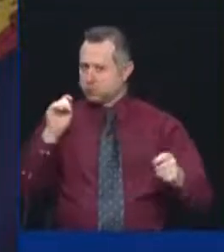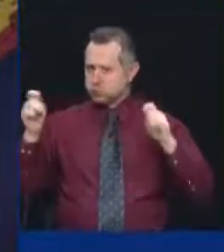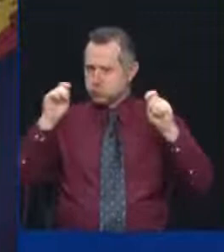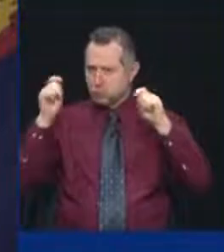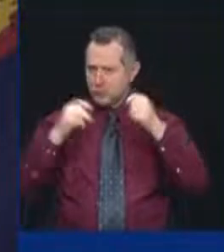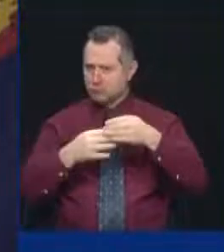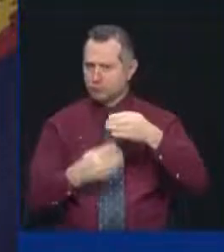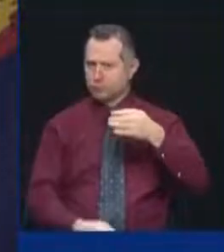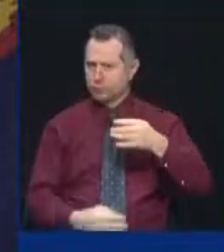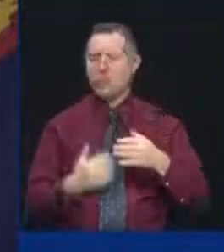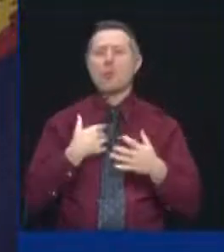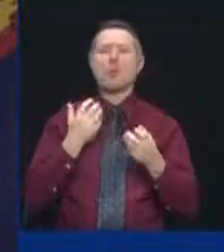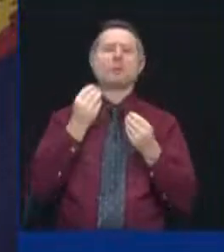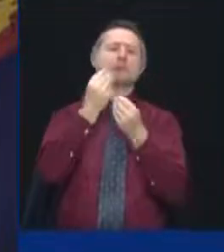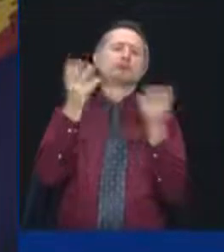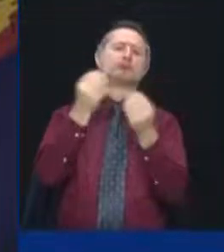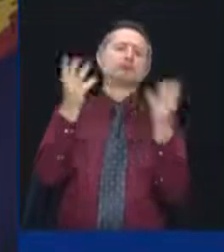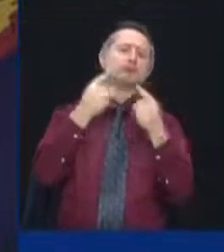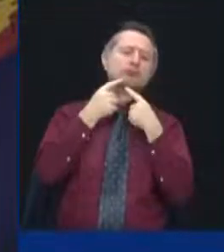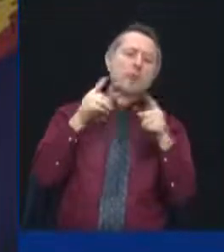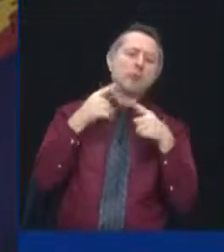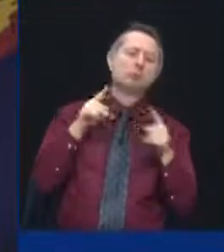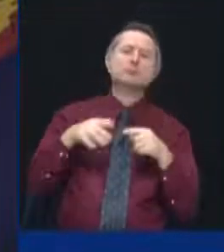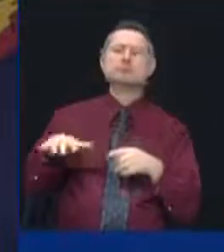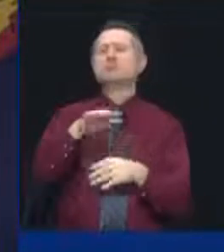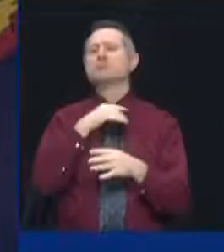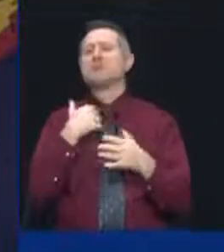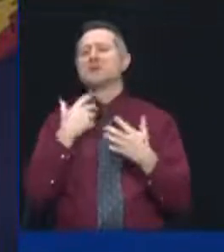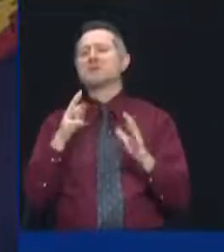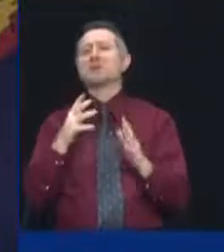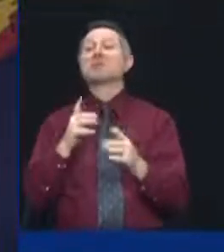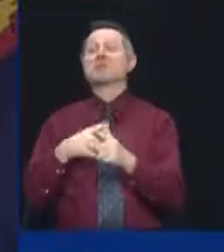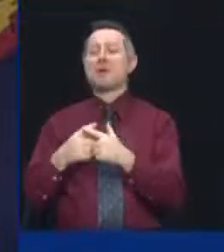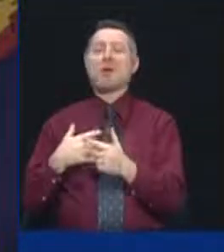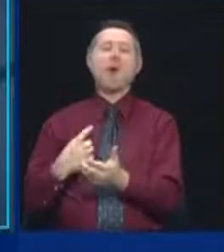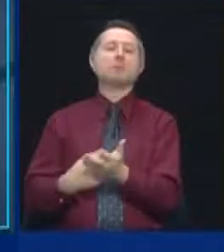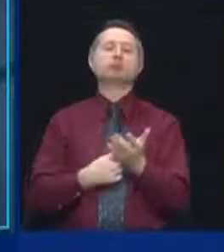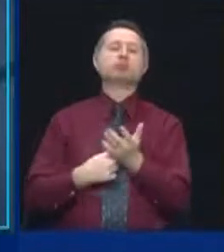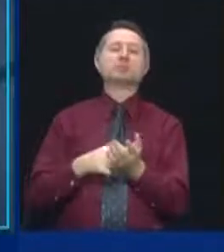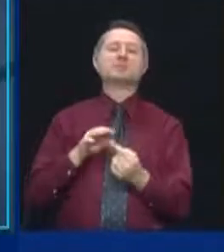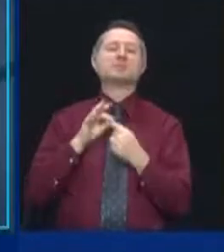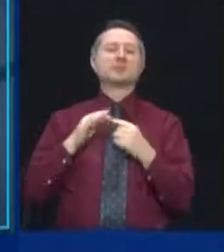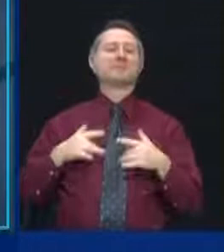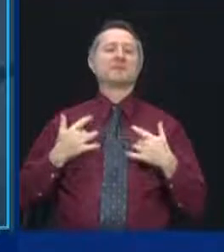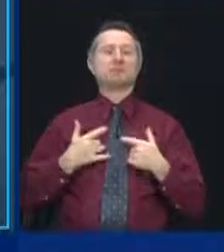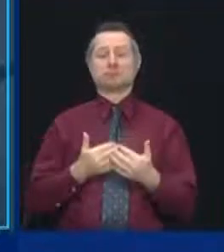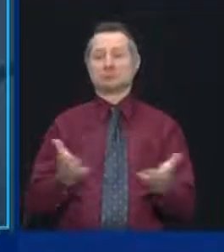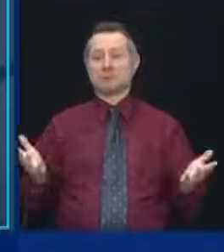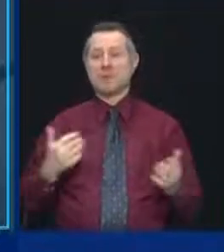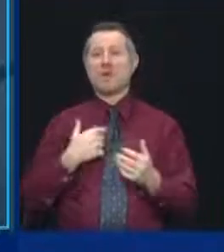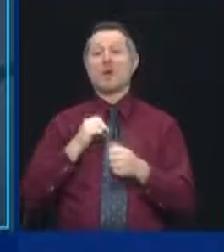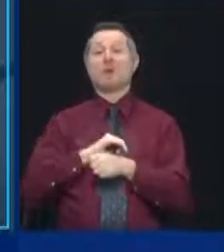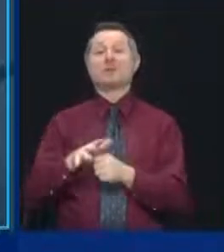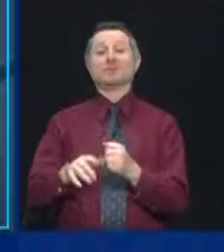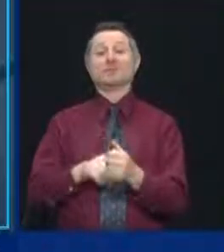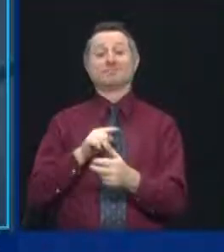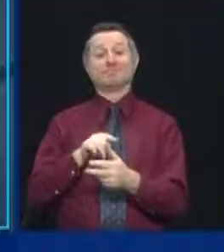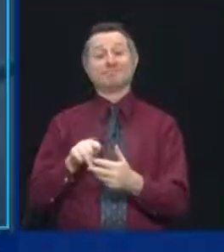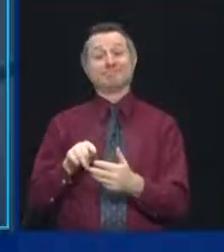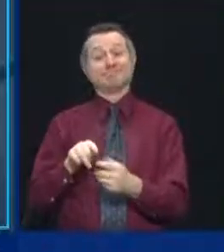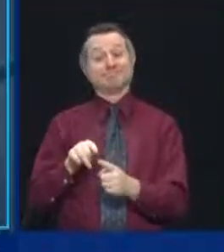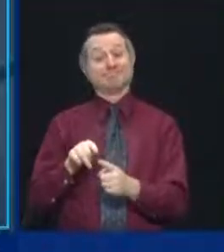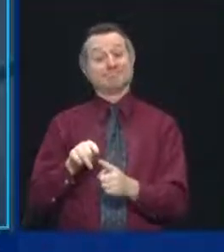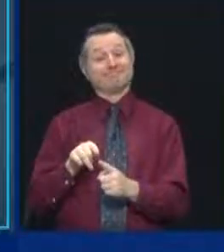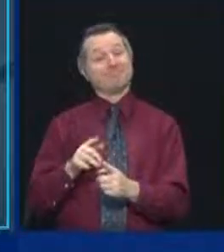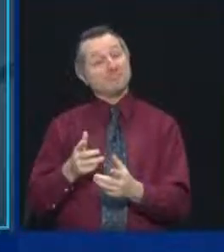and then we will get to some special business. The COVID.